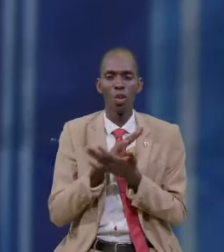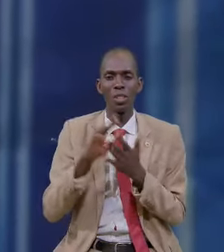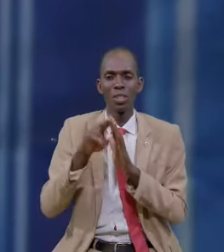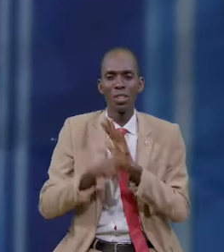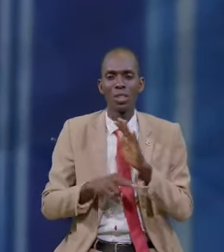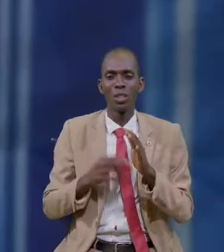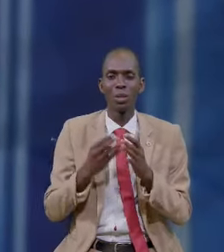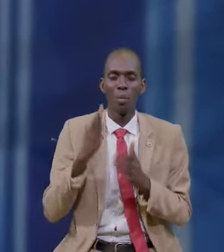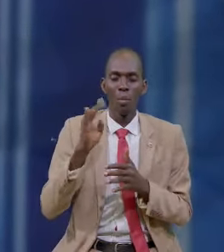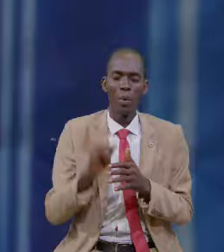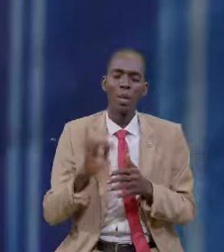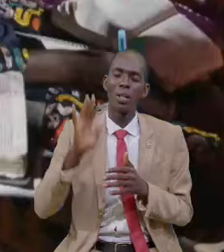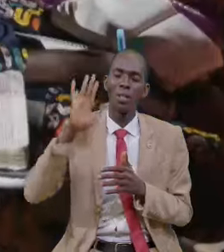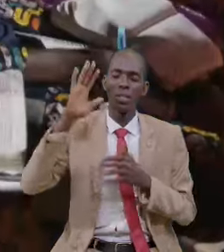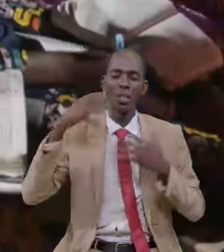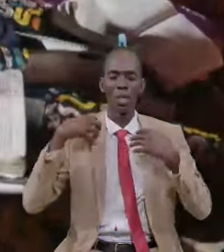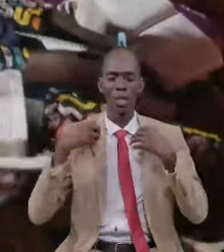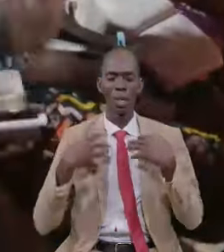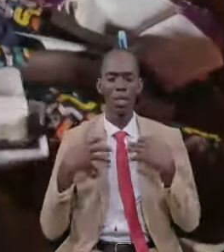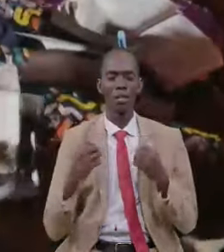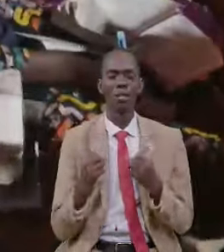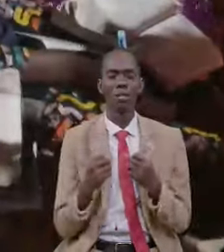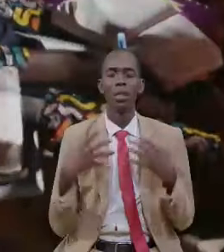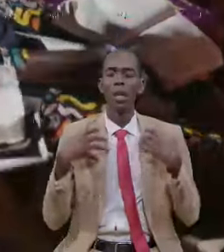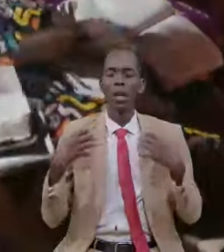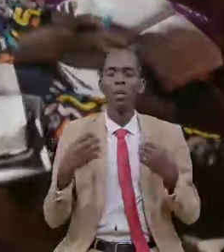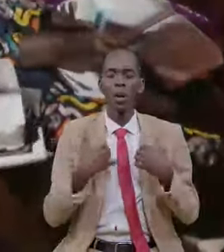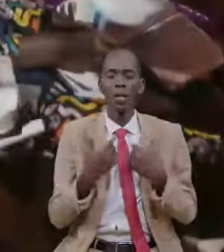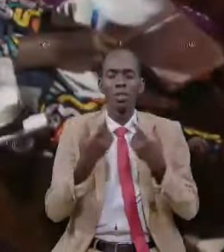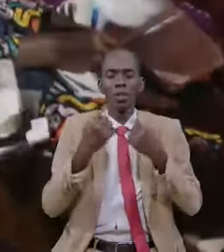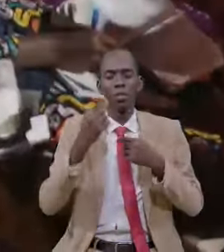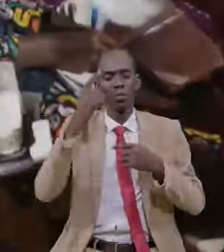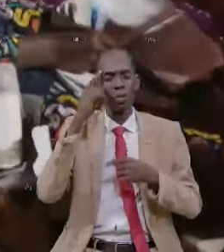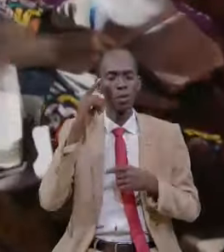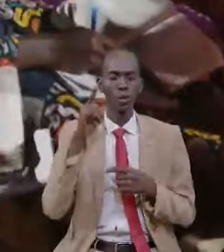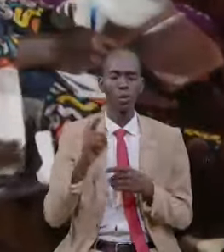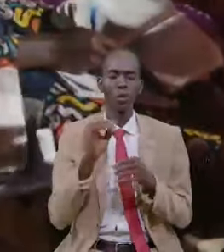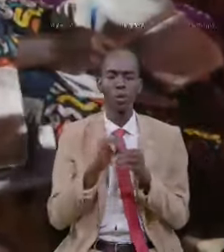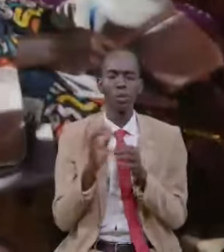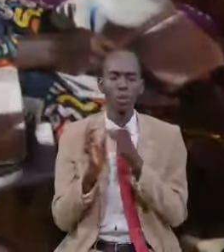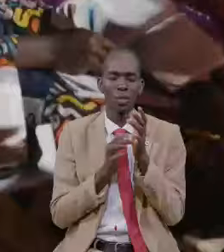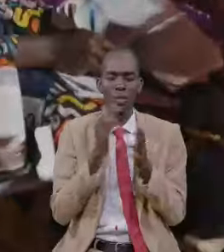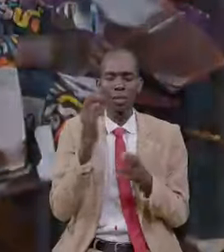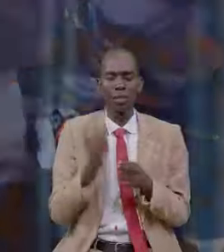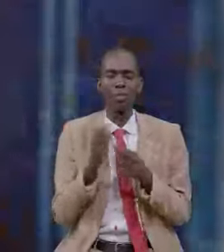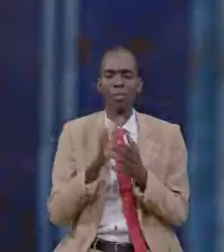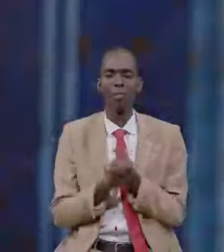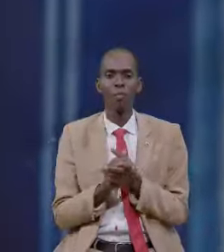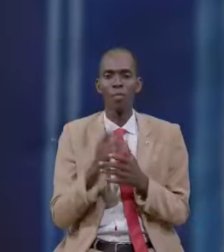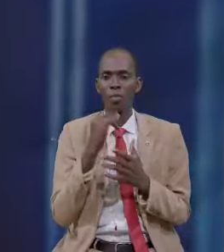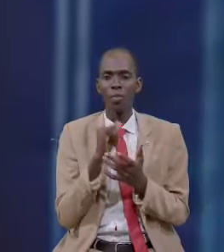help. Help has come for you. I said help has come for you. Once you